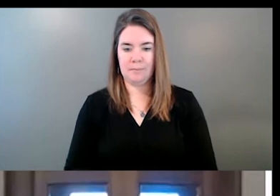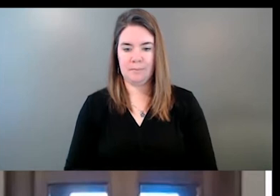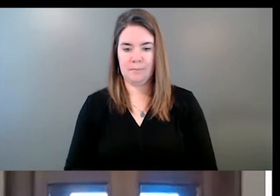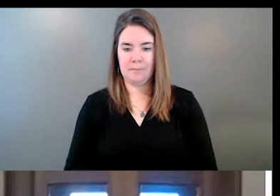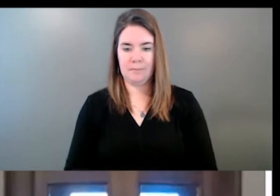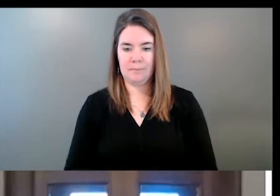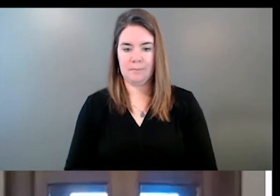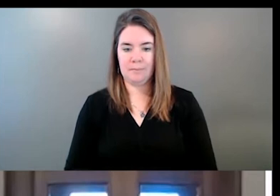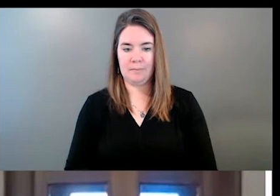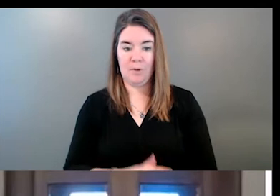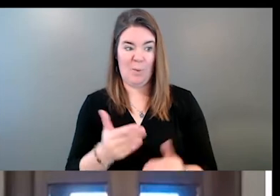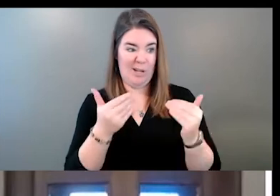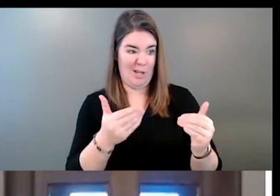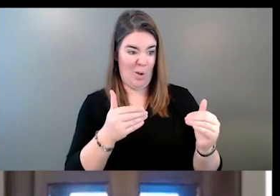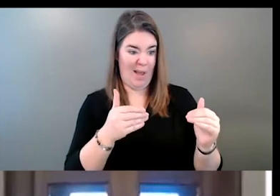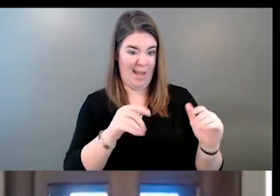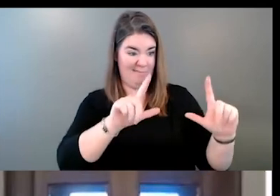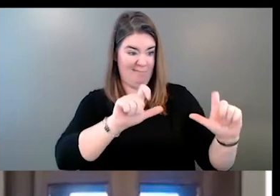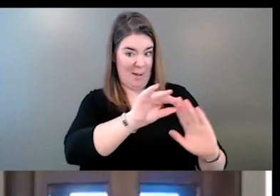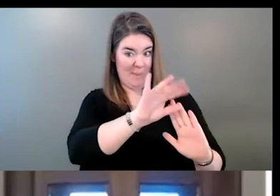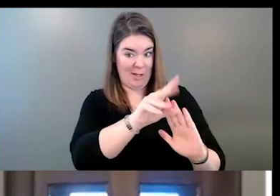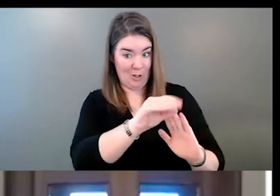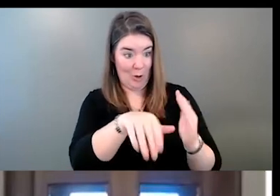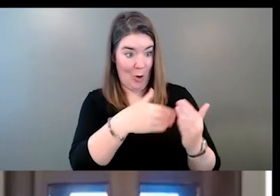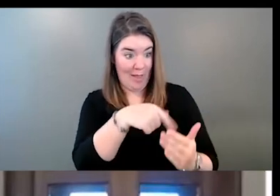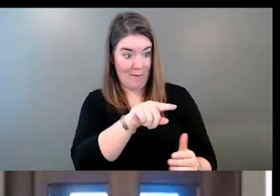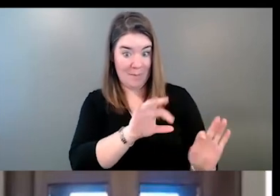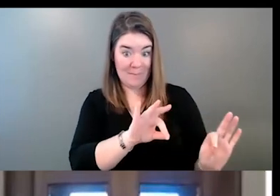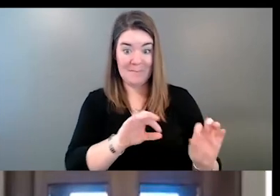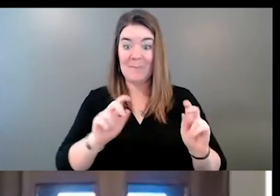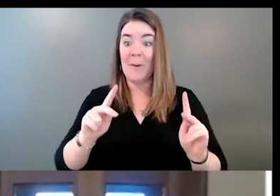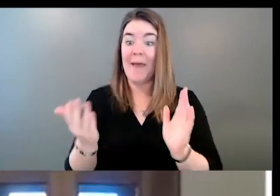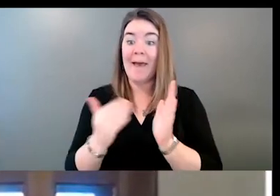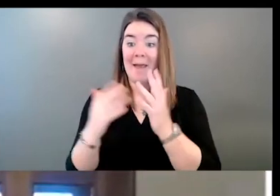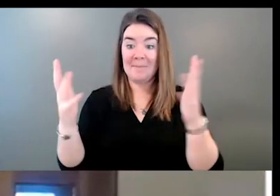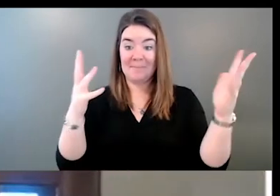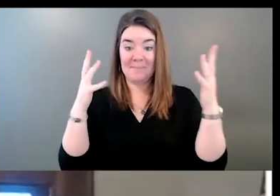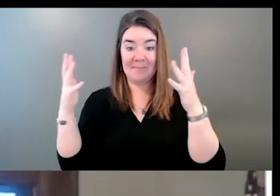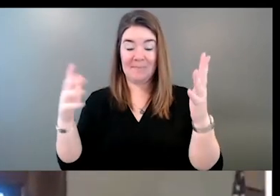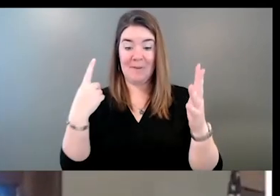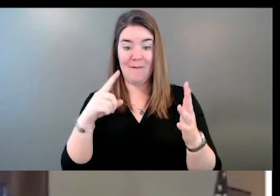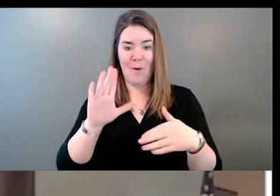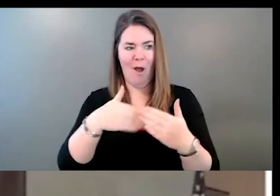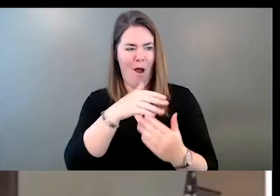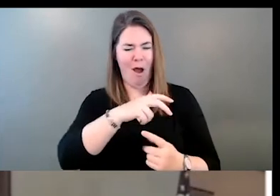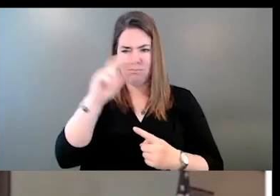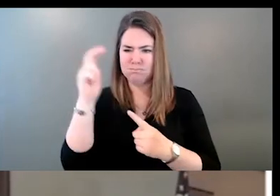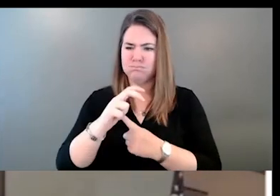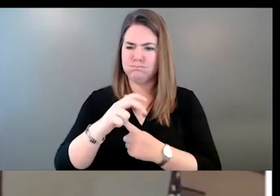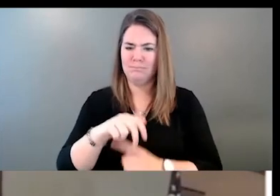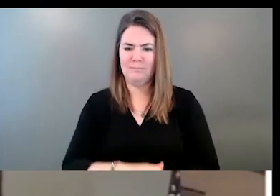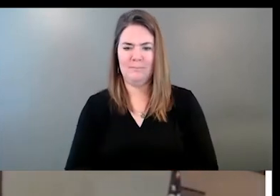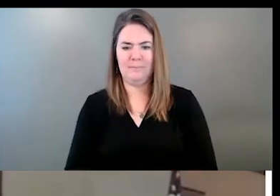We wanted to get a picture of all of you. Did we get the picture? Great. Let's have another round of applause for our champions.